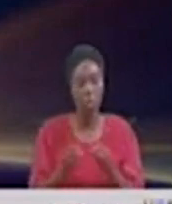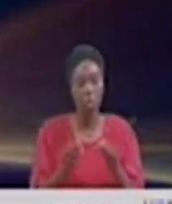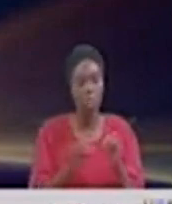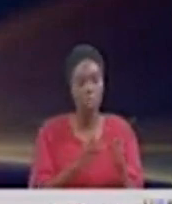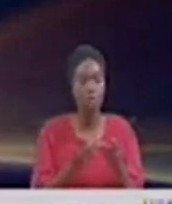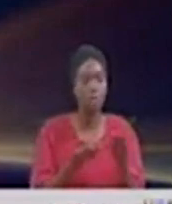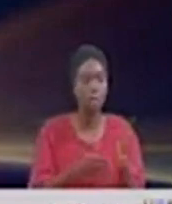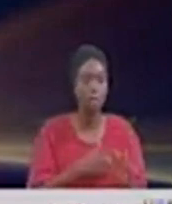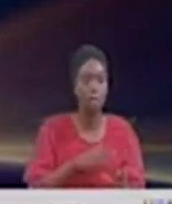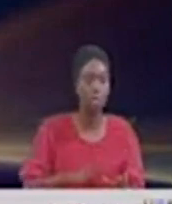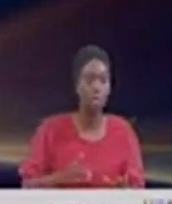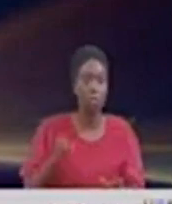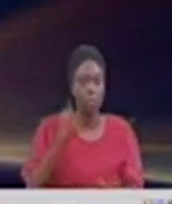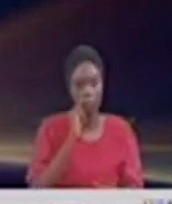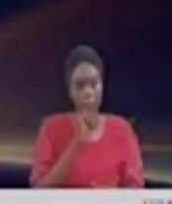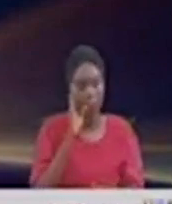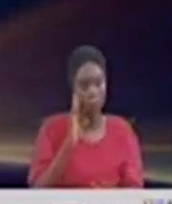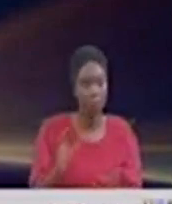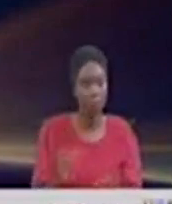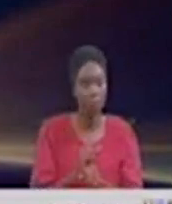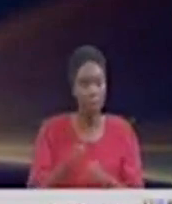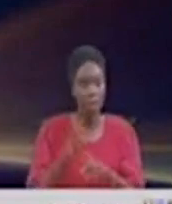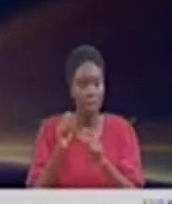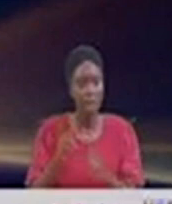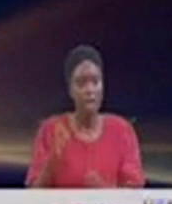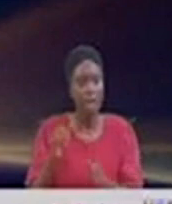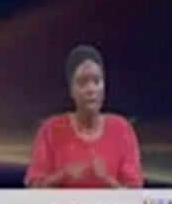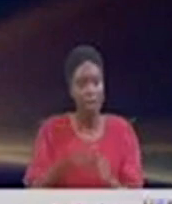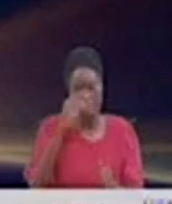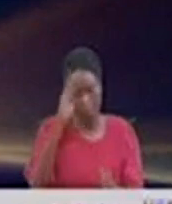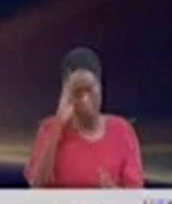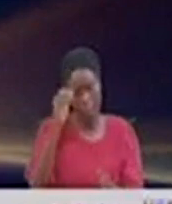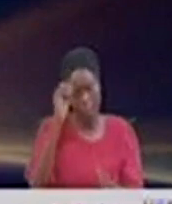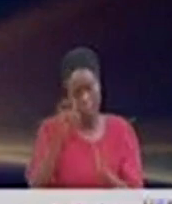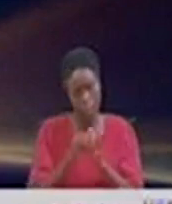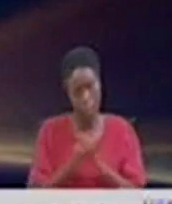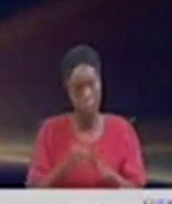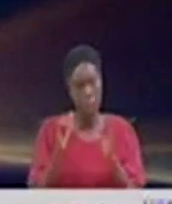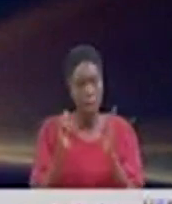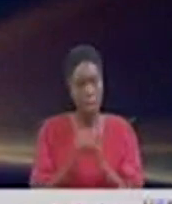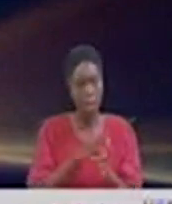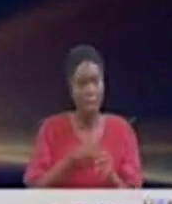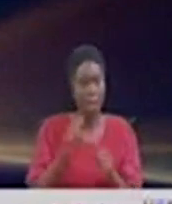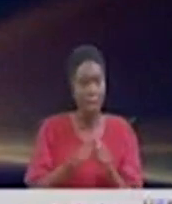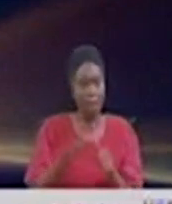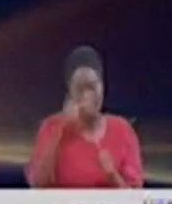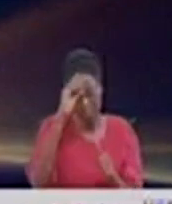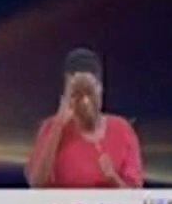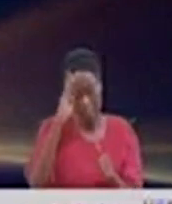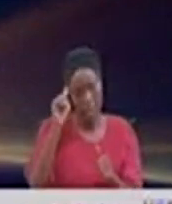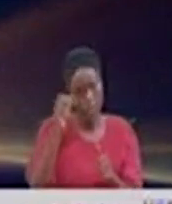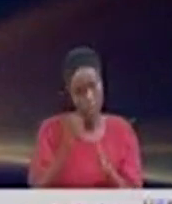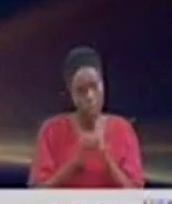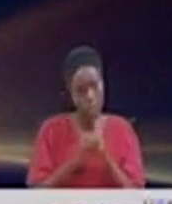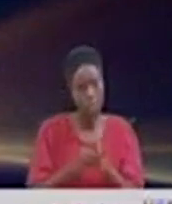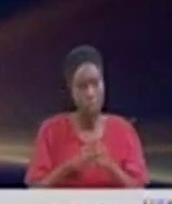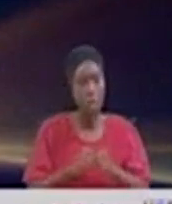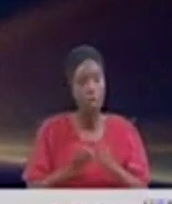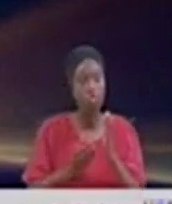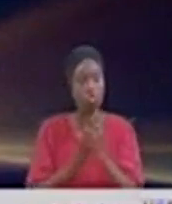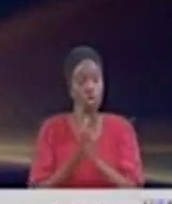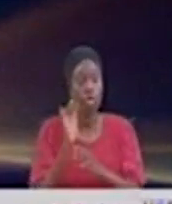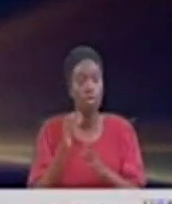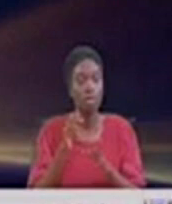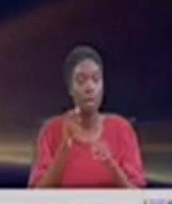And the children of Israel shall pitch their tents, every man by his own camp, and every man by his own standard throughout